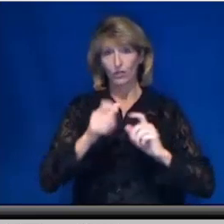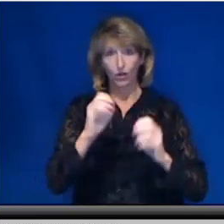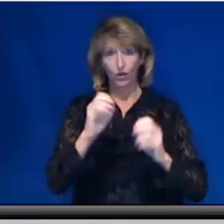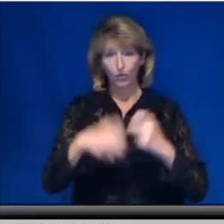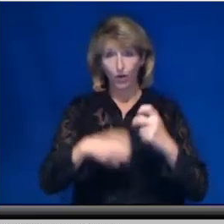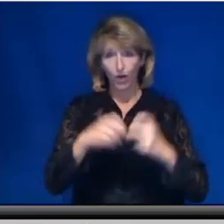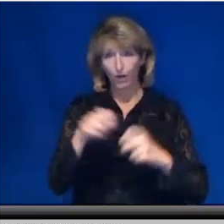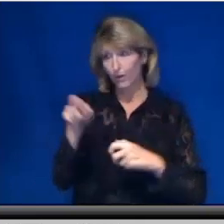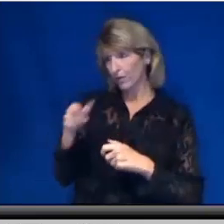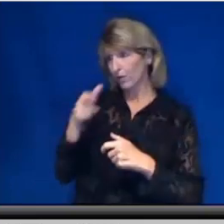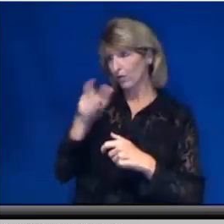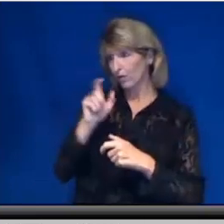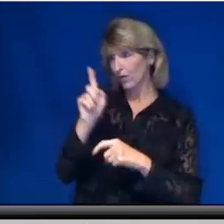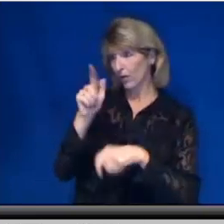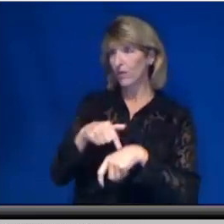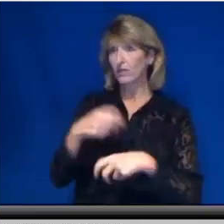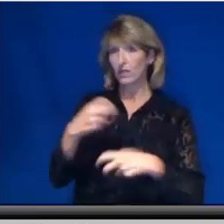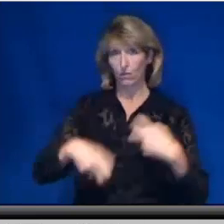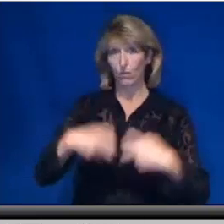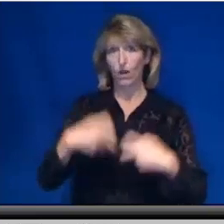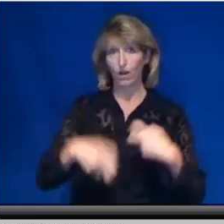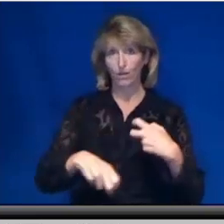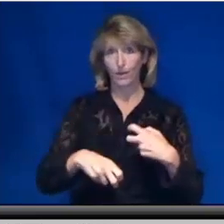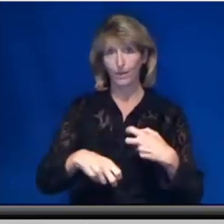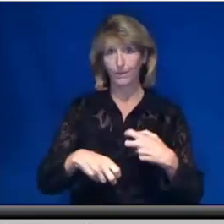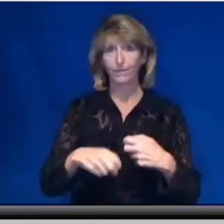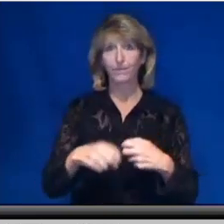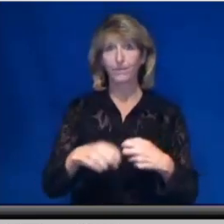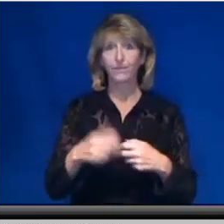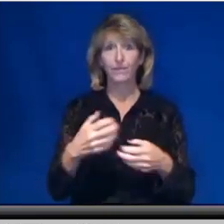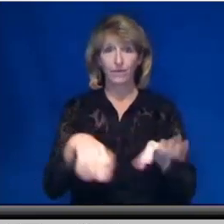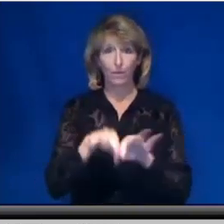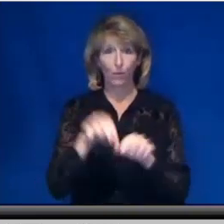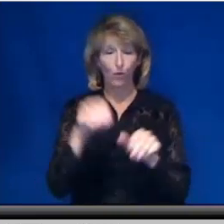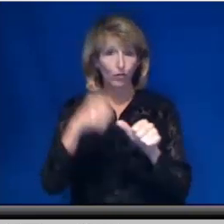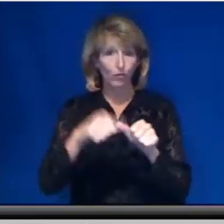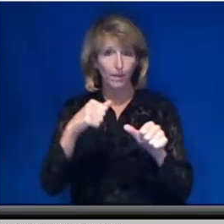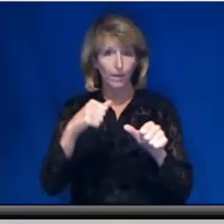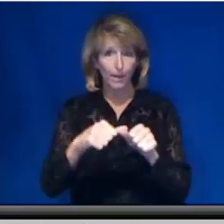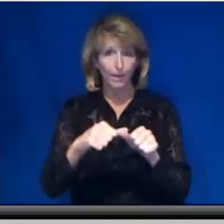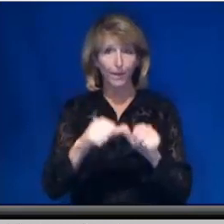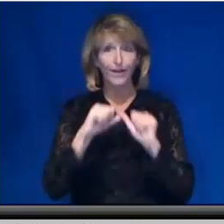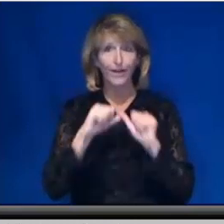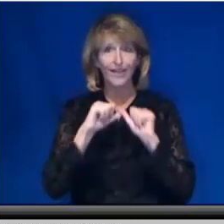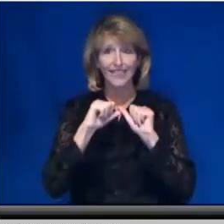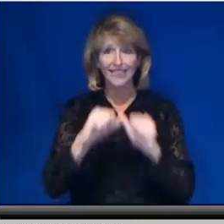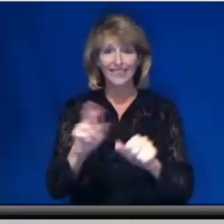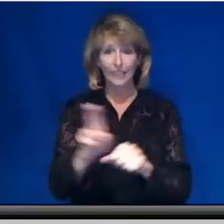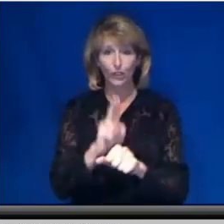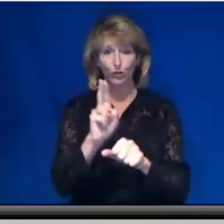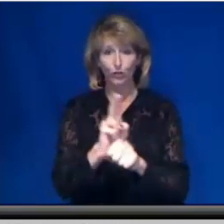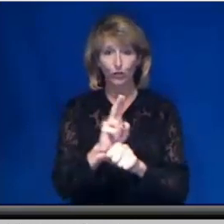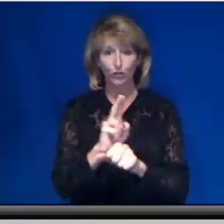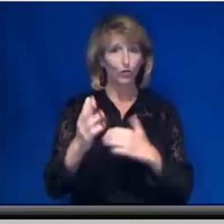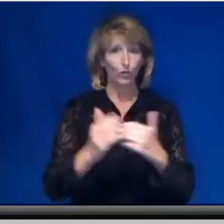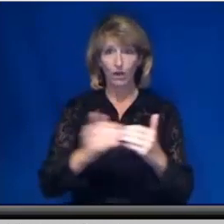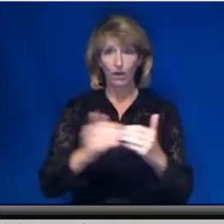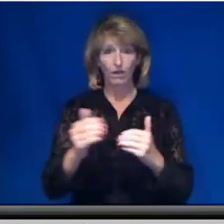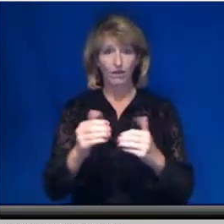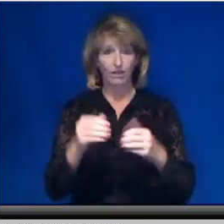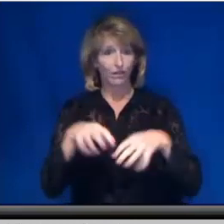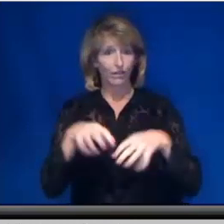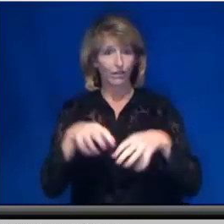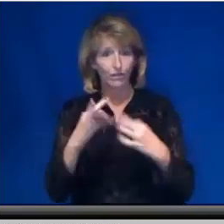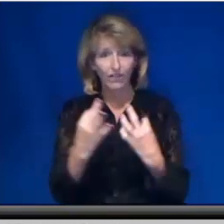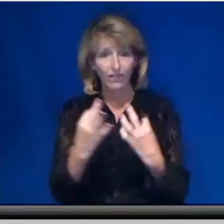not necessarily be the same for another person. For example, I might be able to take a drink and not have a problem as compared to a person who